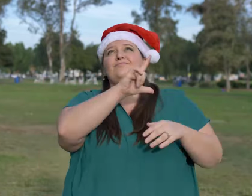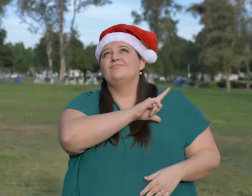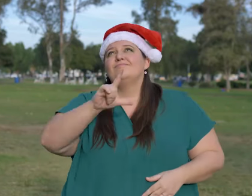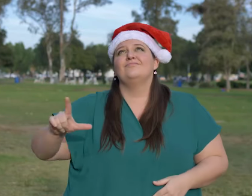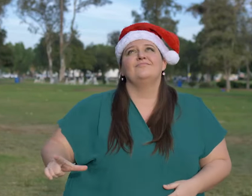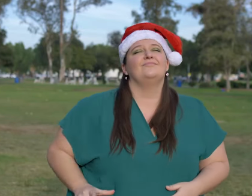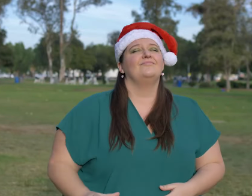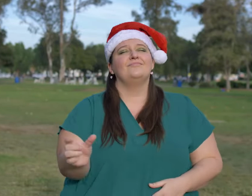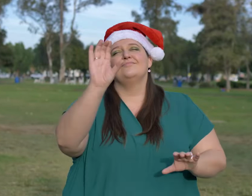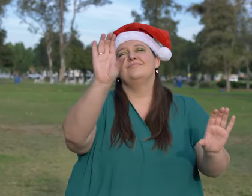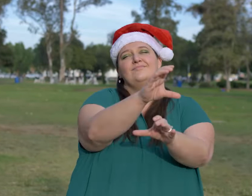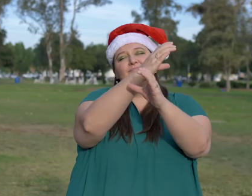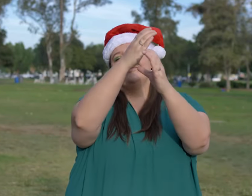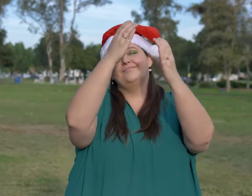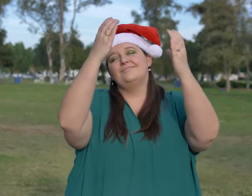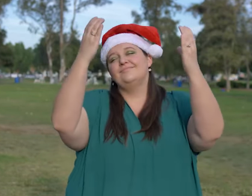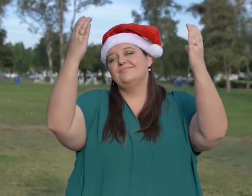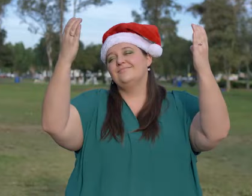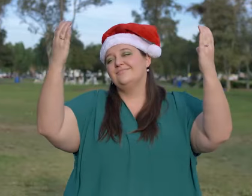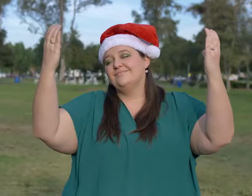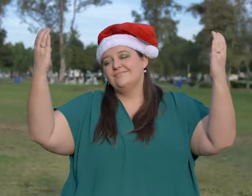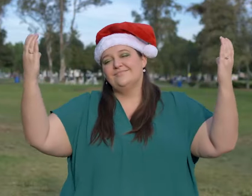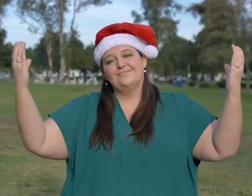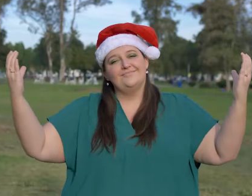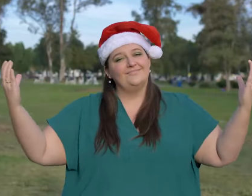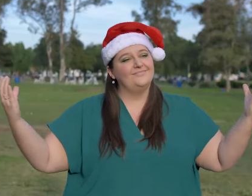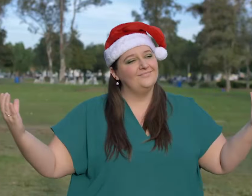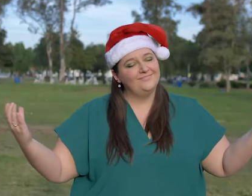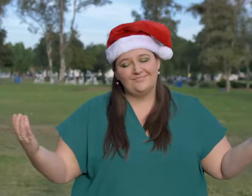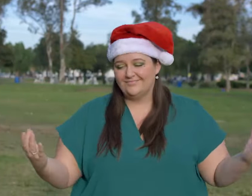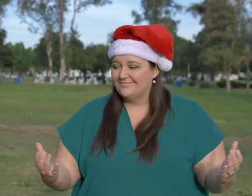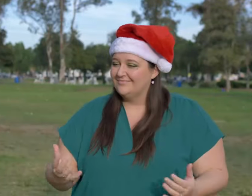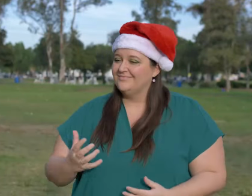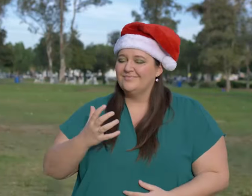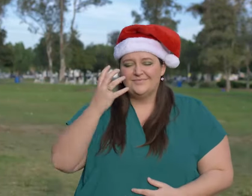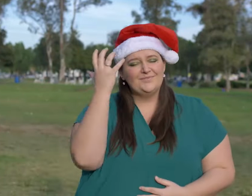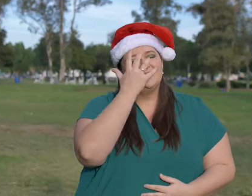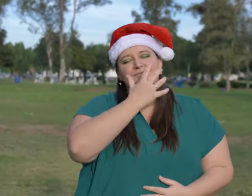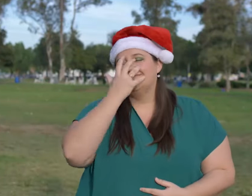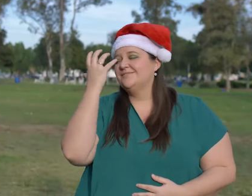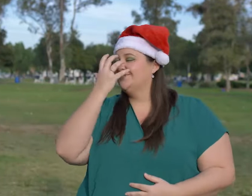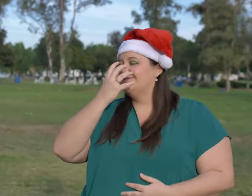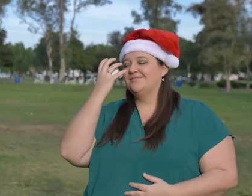It's about our Lord and Savior Christmas time.